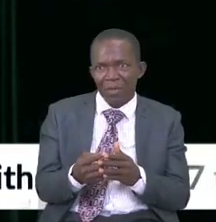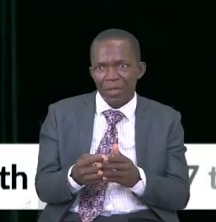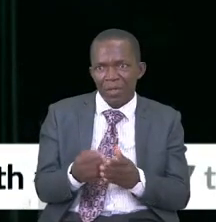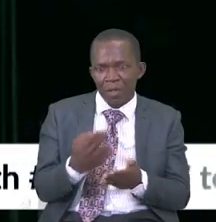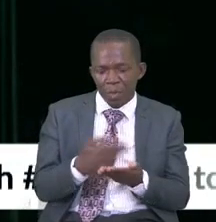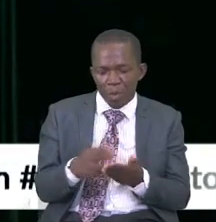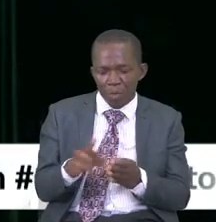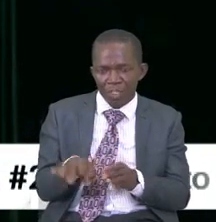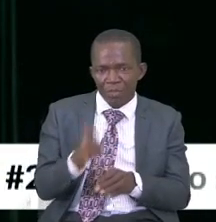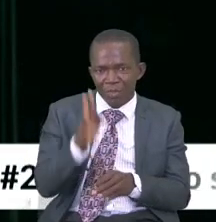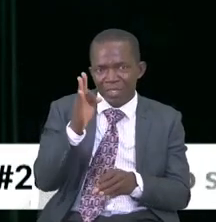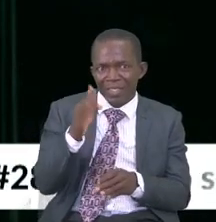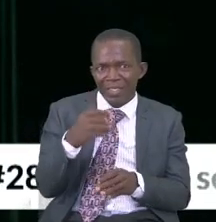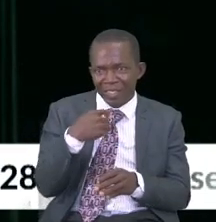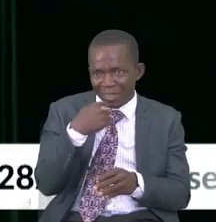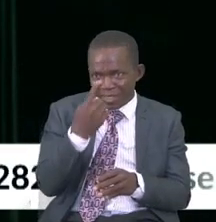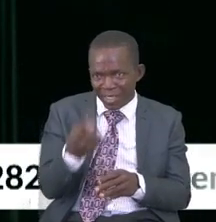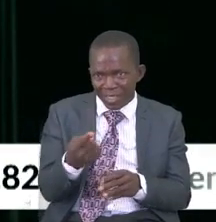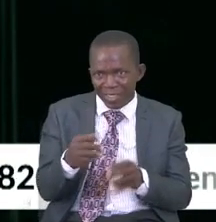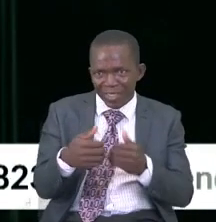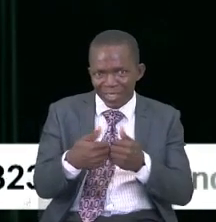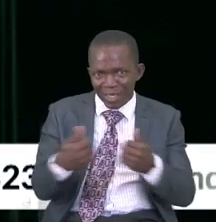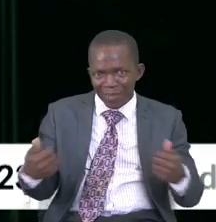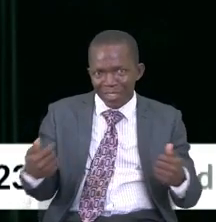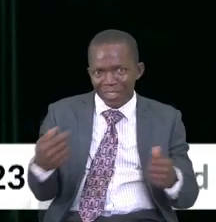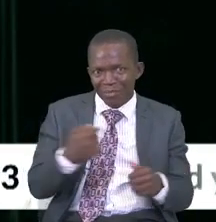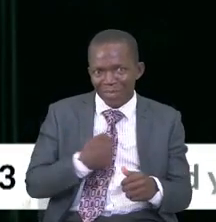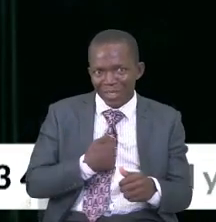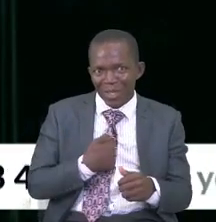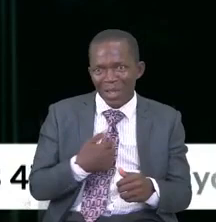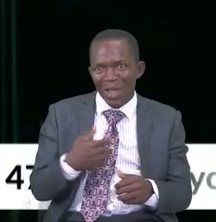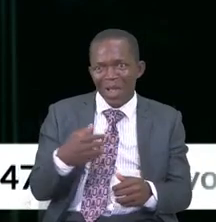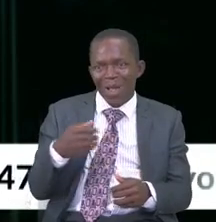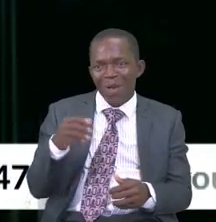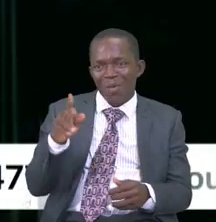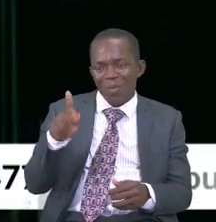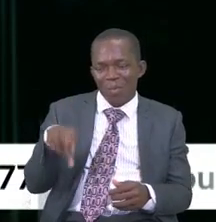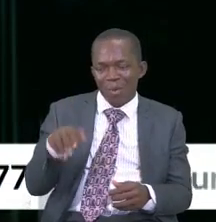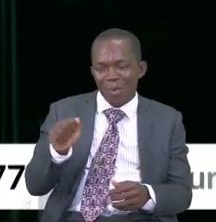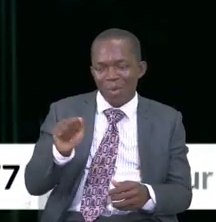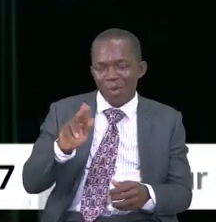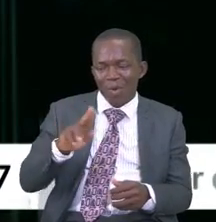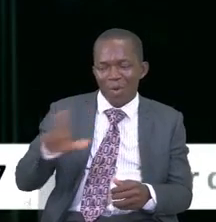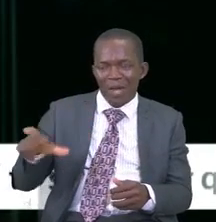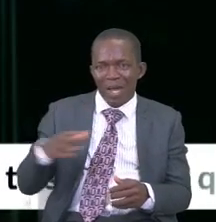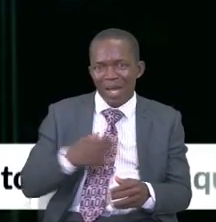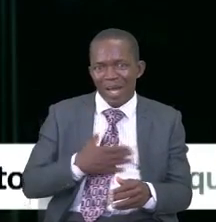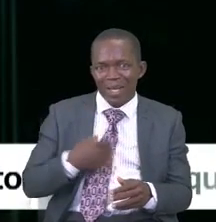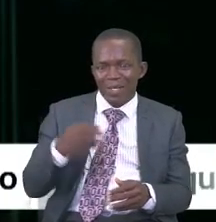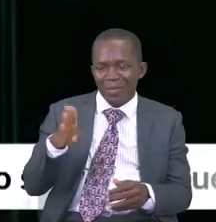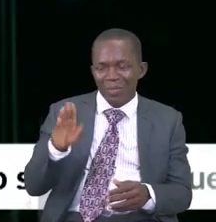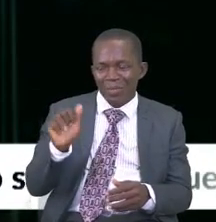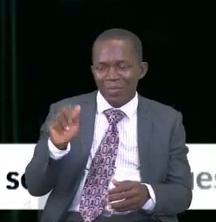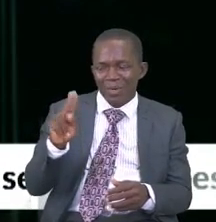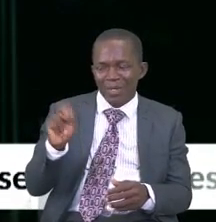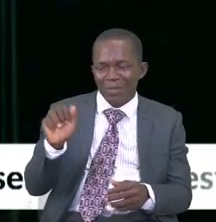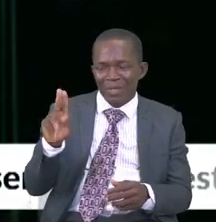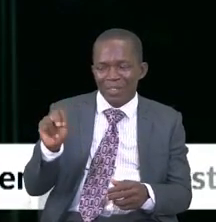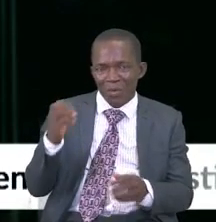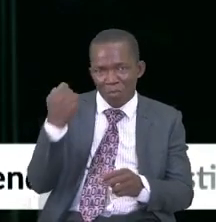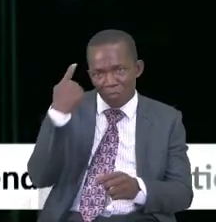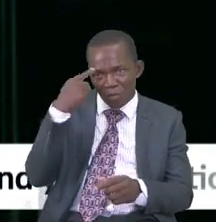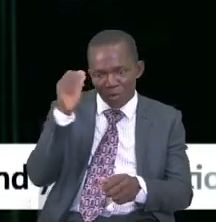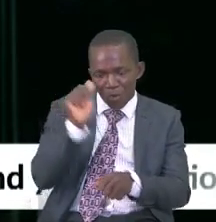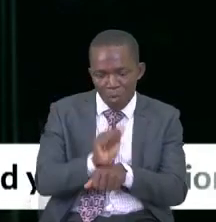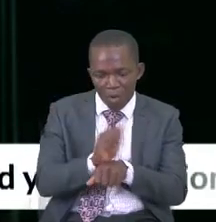Ghost said, separate me, Barnabas and Saul, for the work whereunto I have called